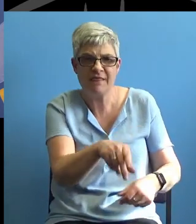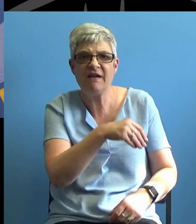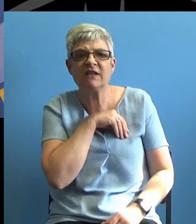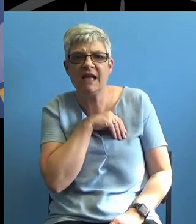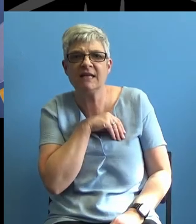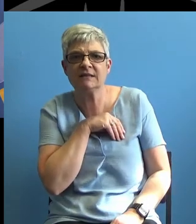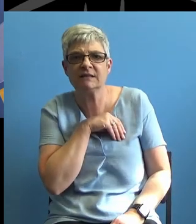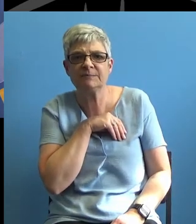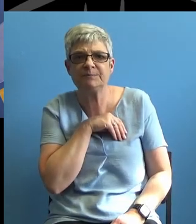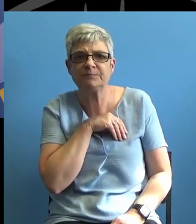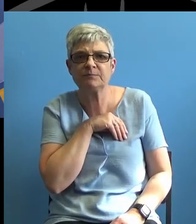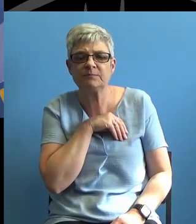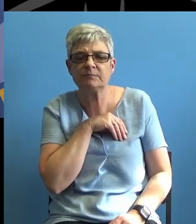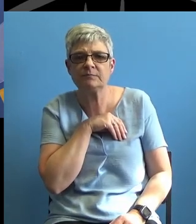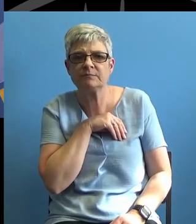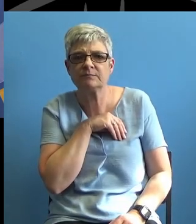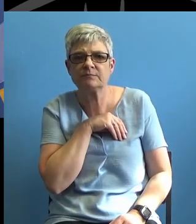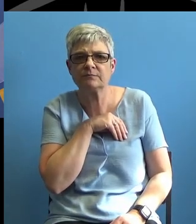gained.